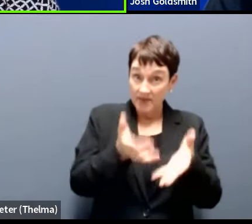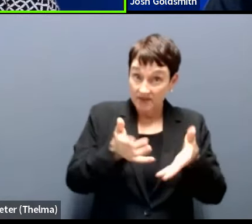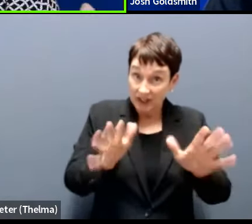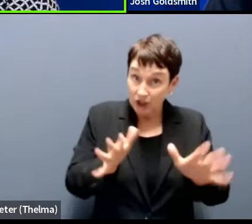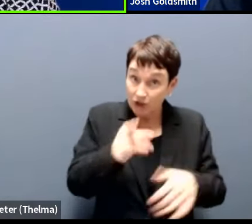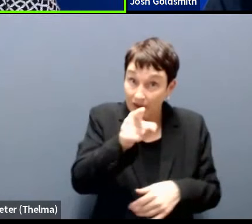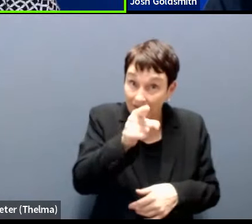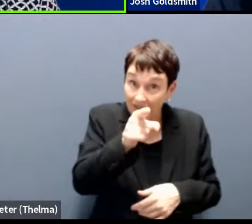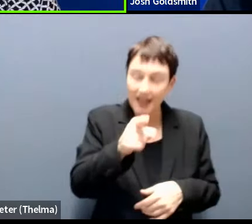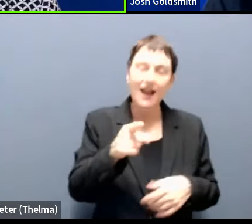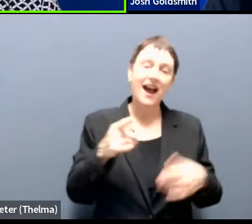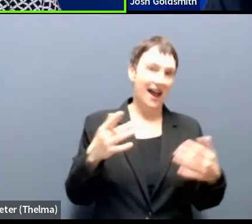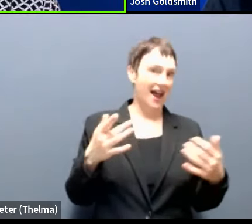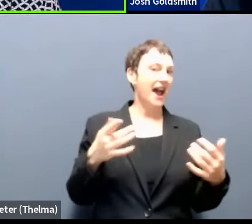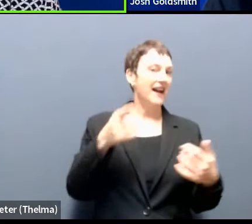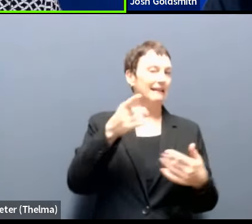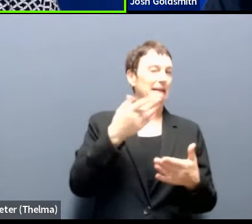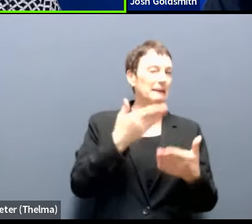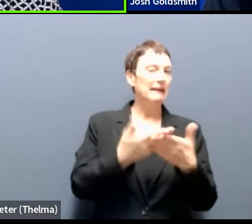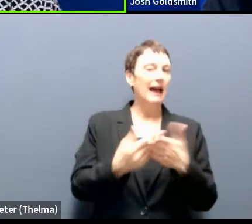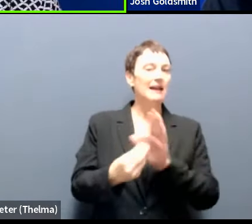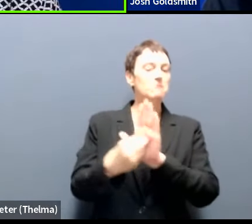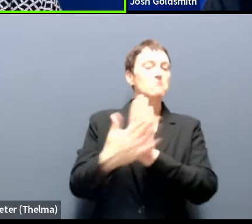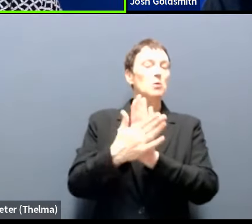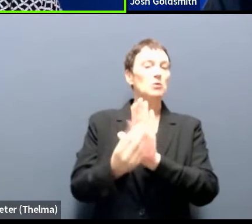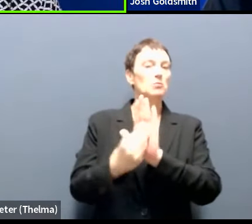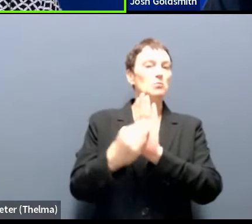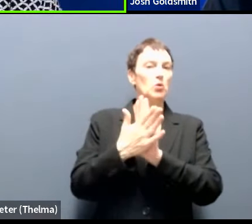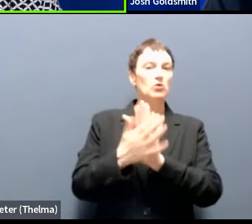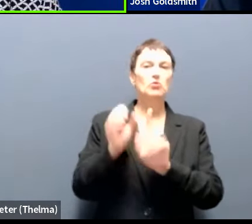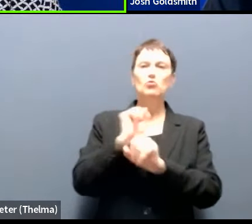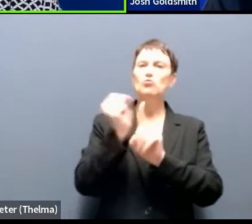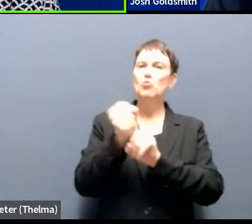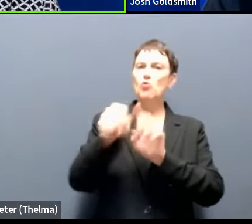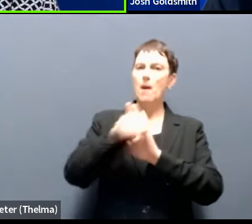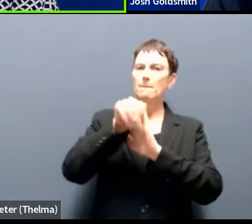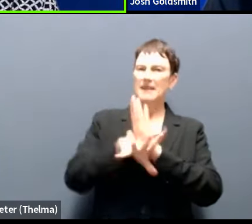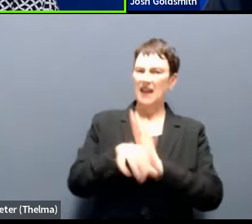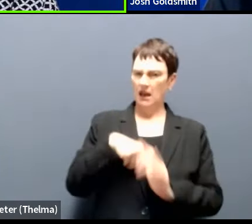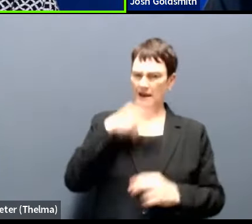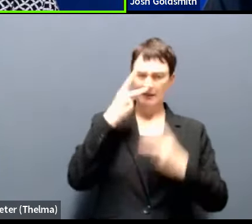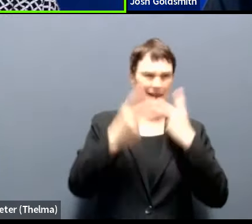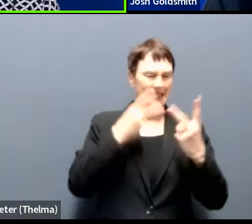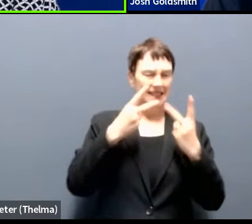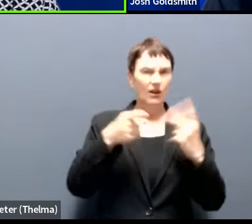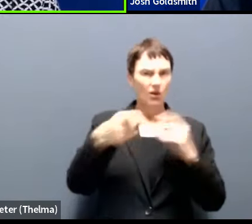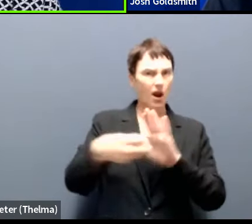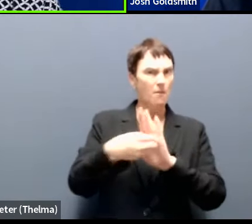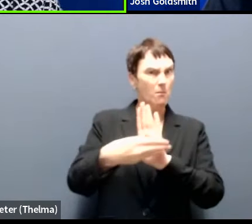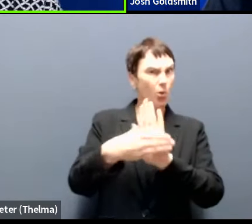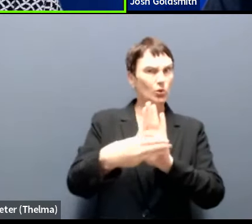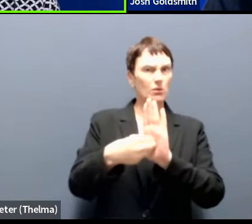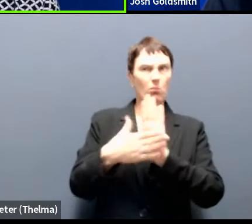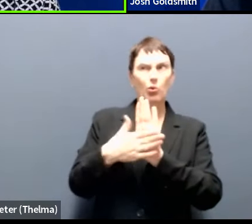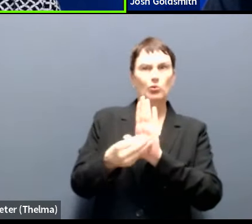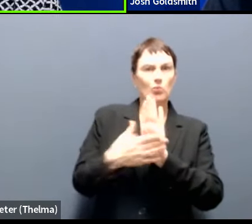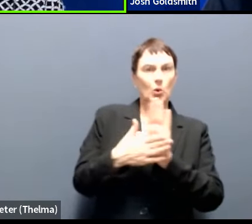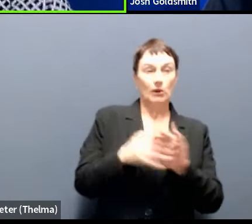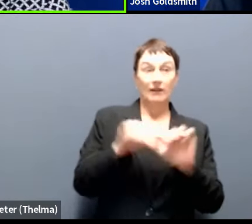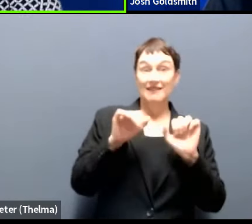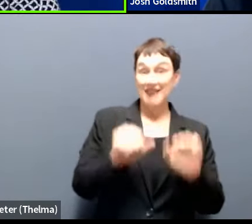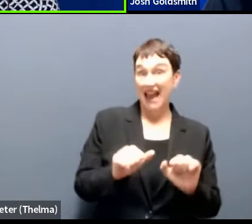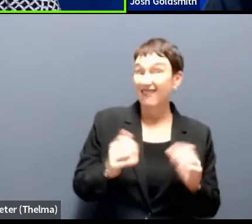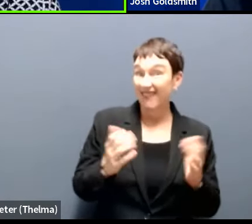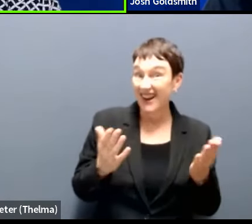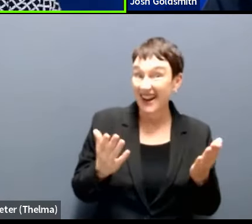a lot of badges being generated, but we haven't seen them on social media yet. So we imagine people are holding on to them, just